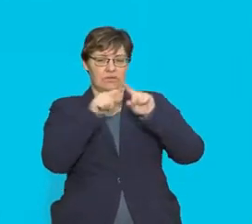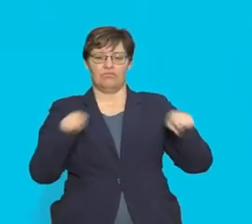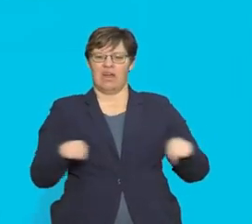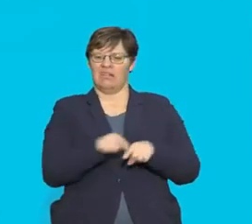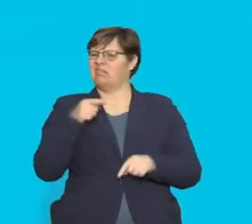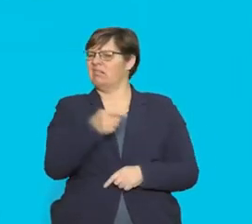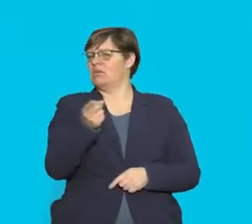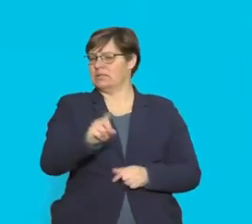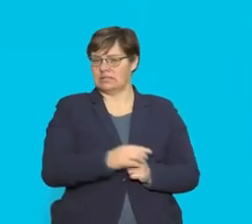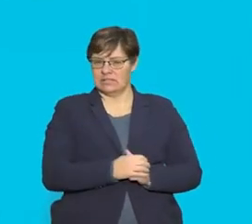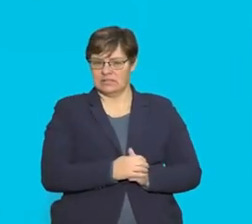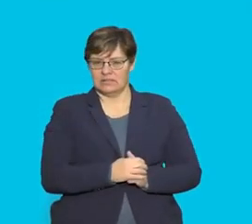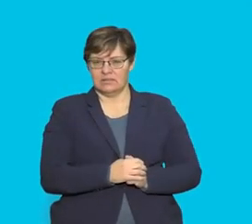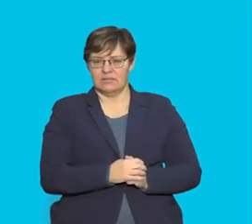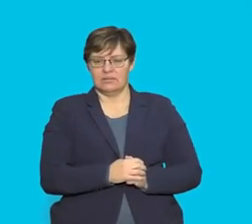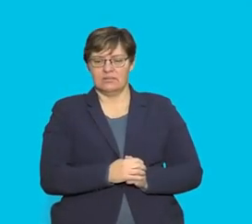a triangle?